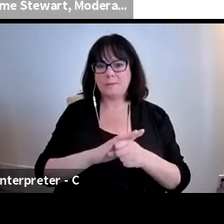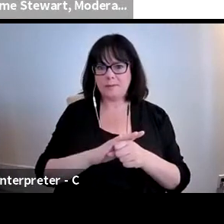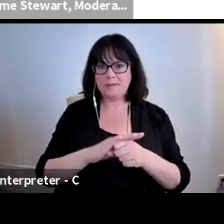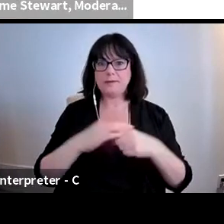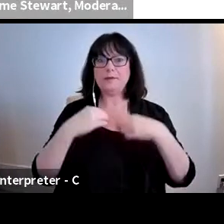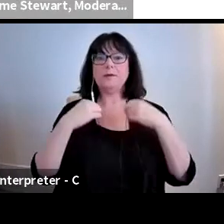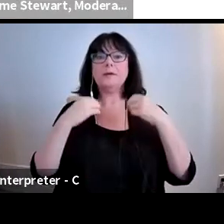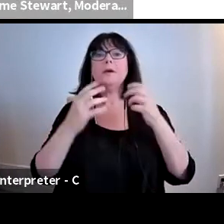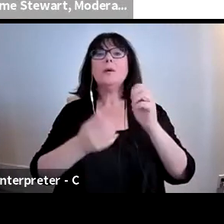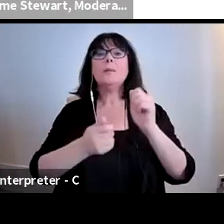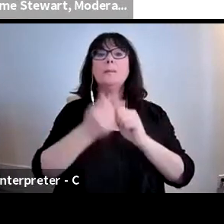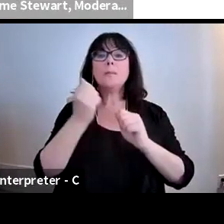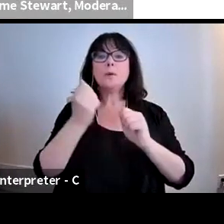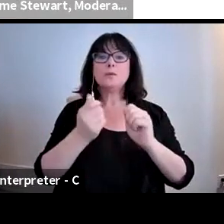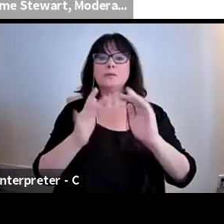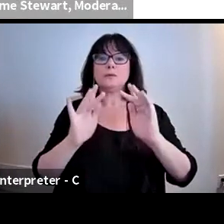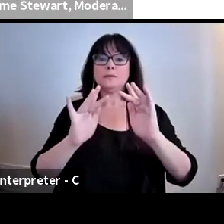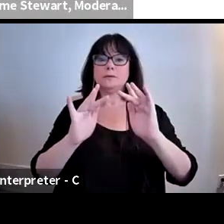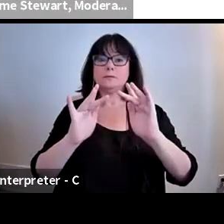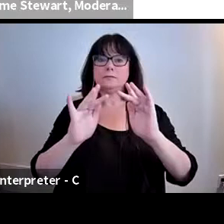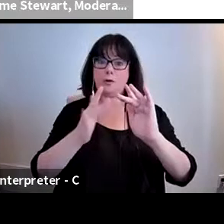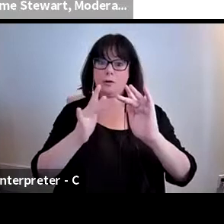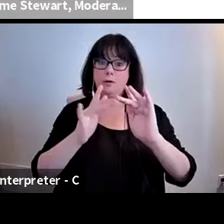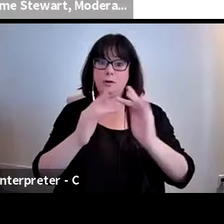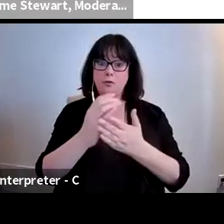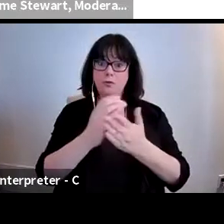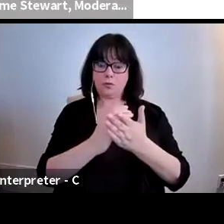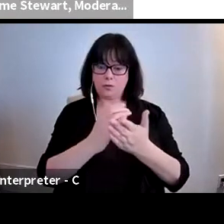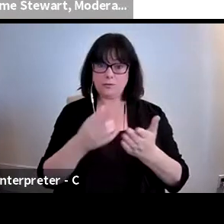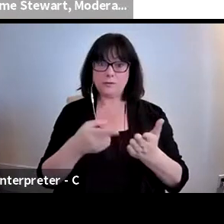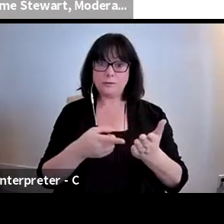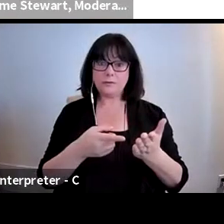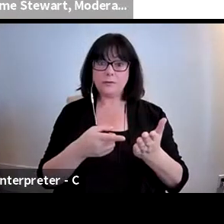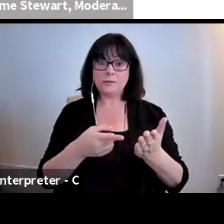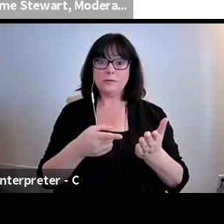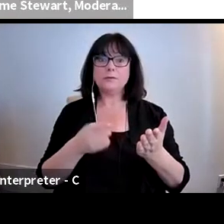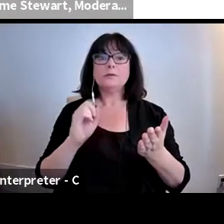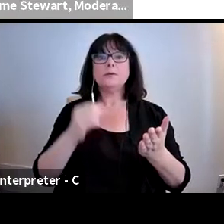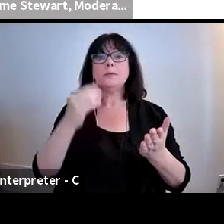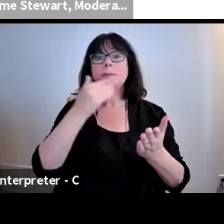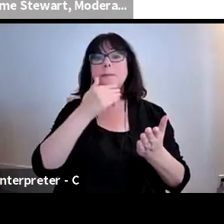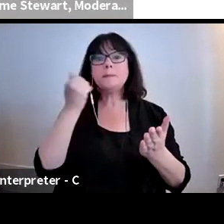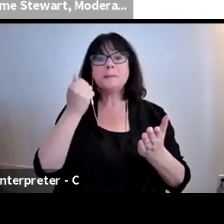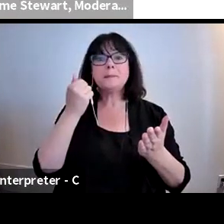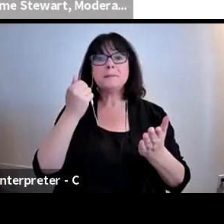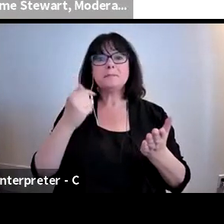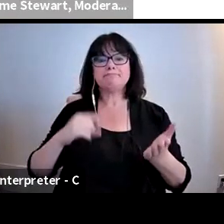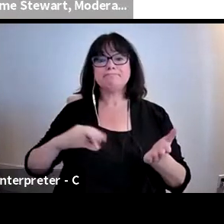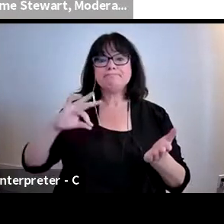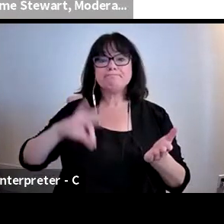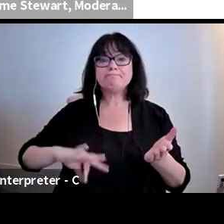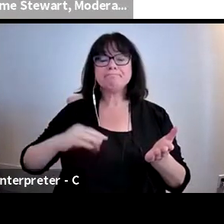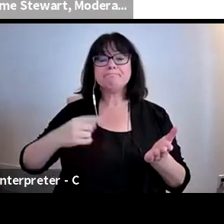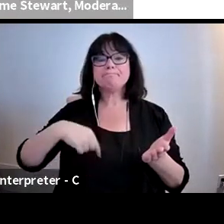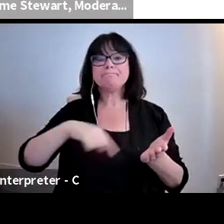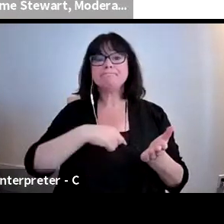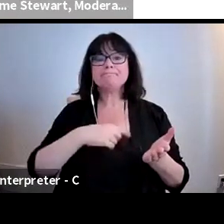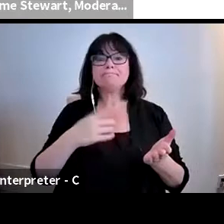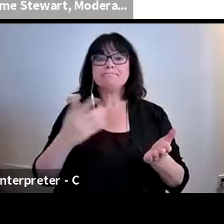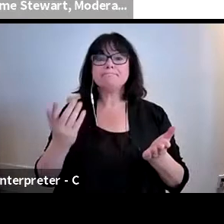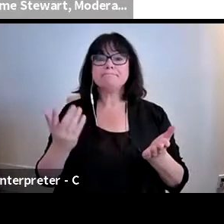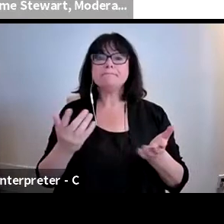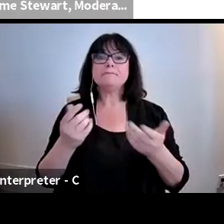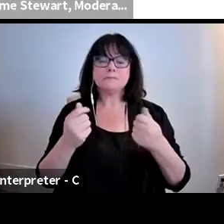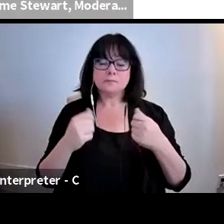being offered online, that is in the best interests of all of us to try to have as many of